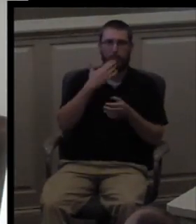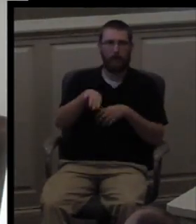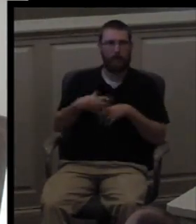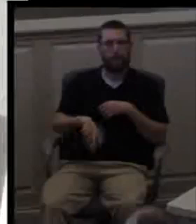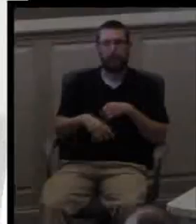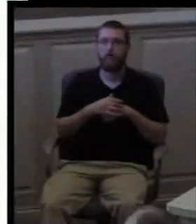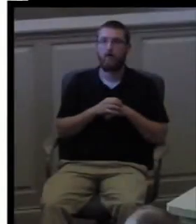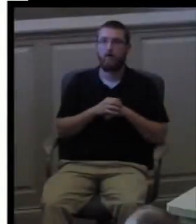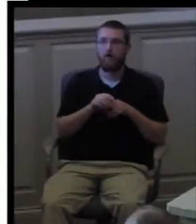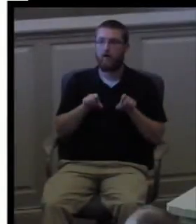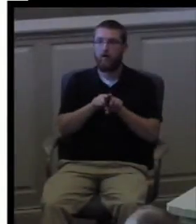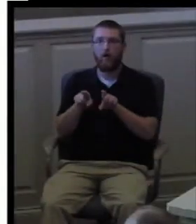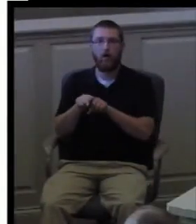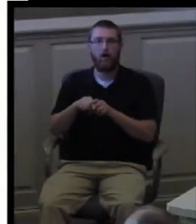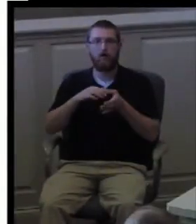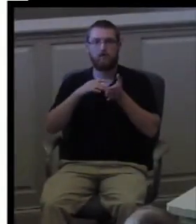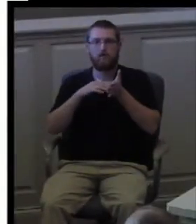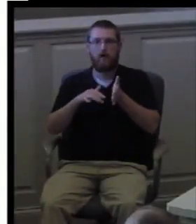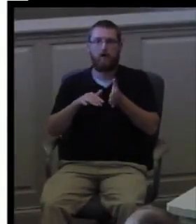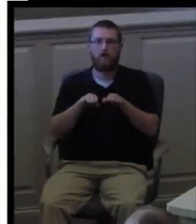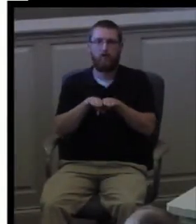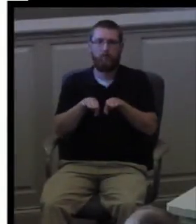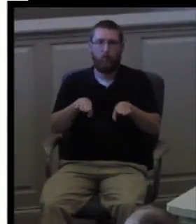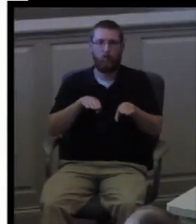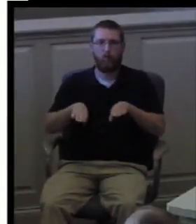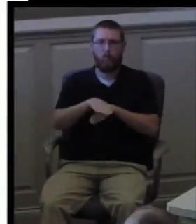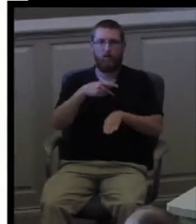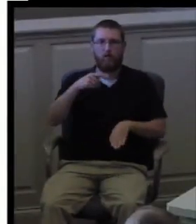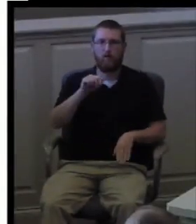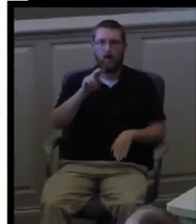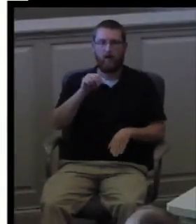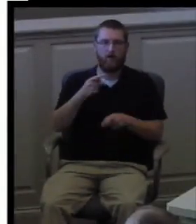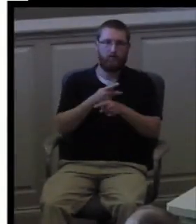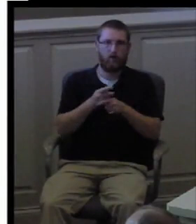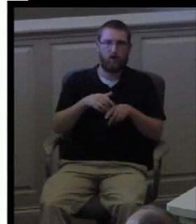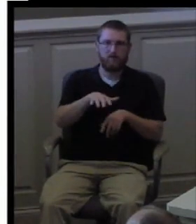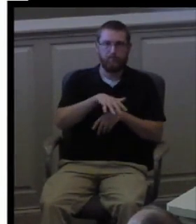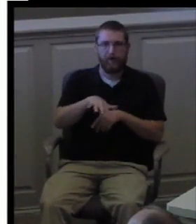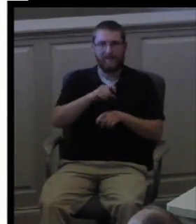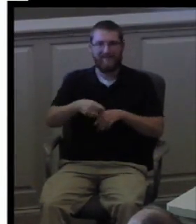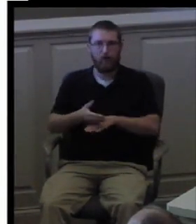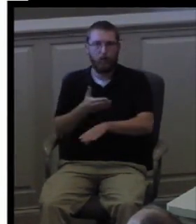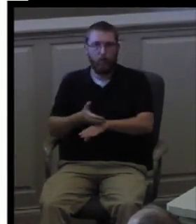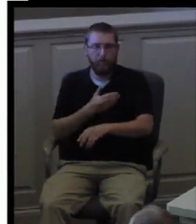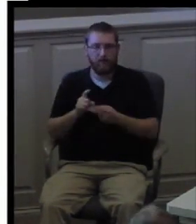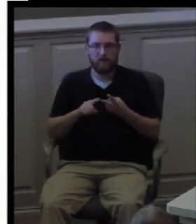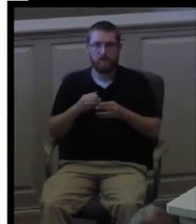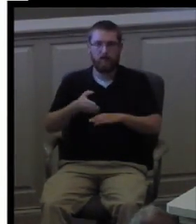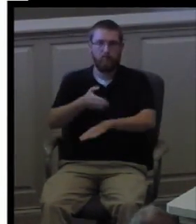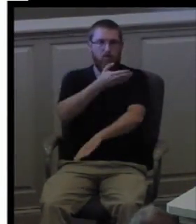And we also studied the floor plans to see what spaces needed improvement,